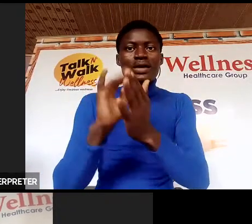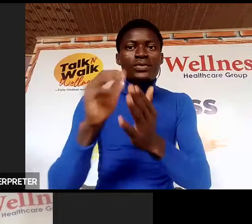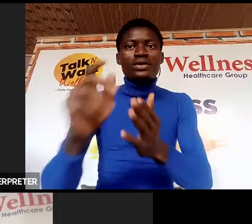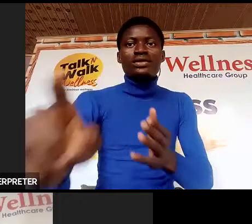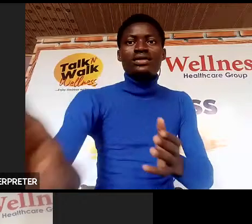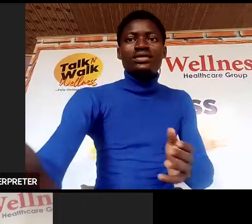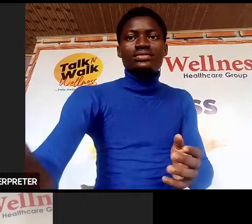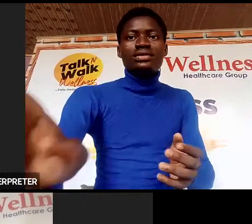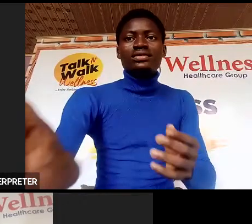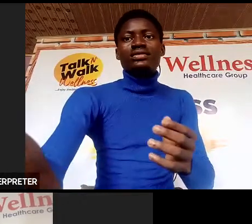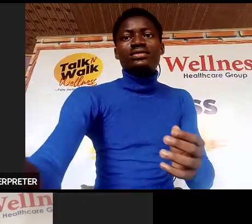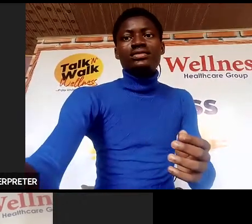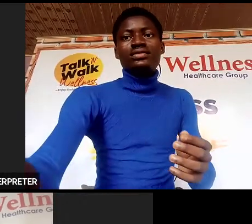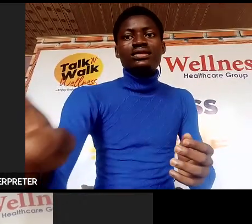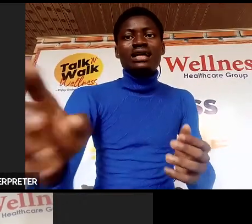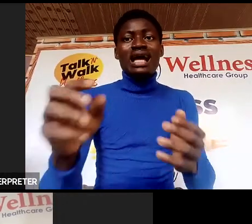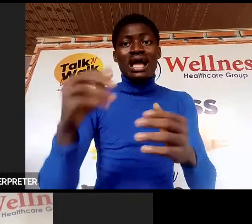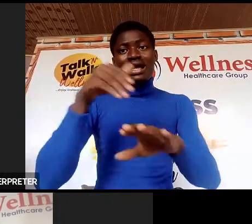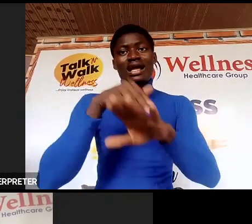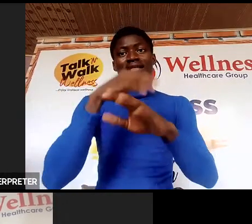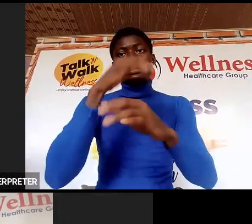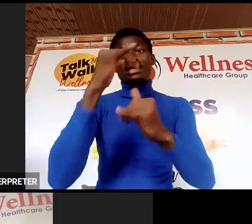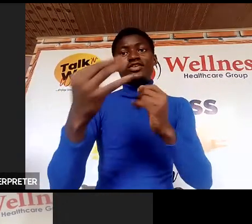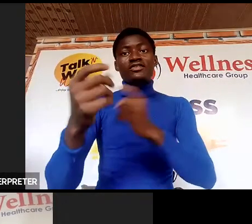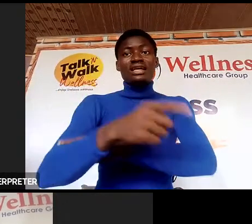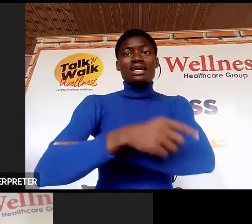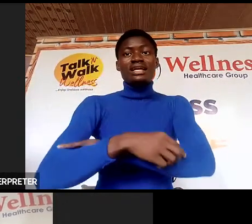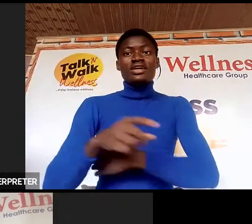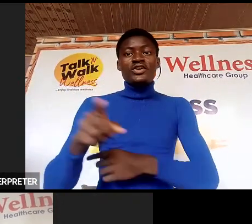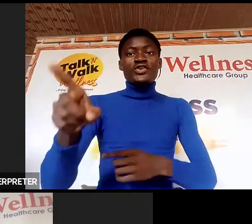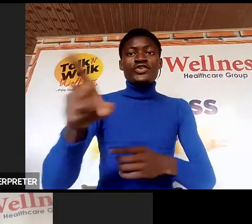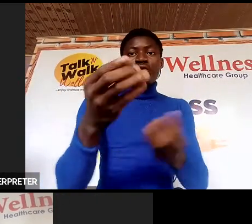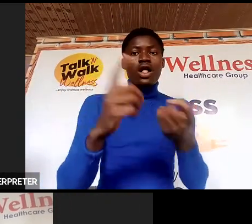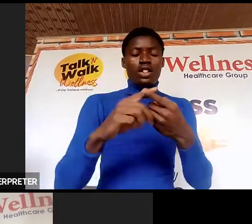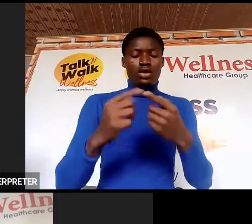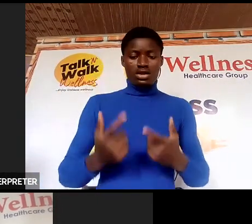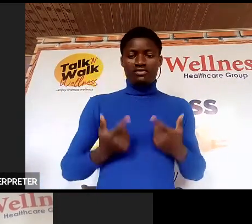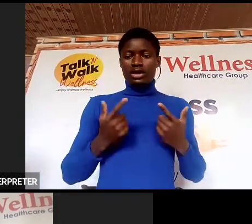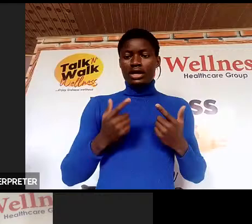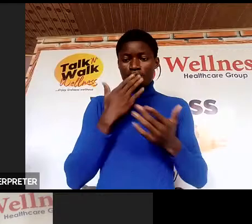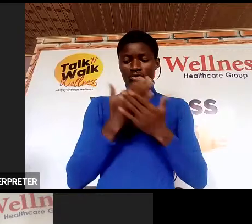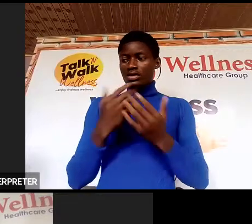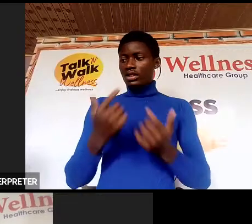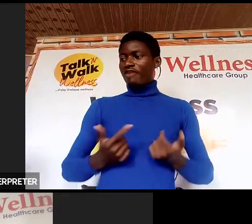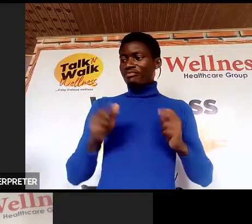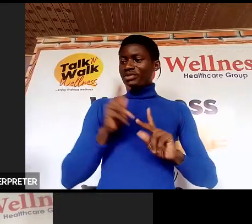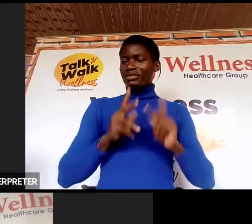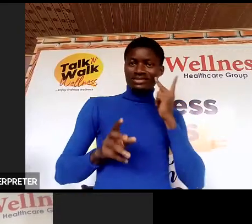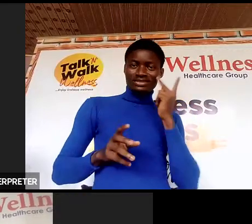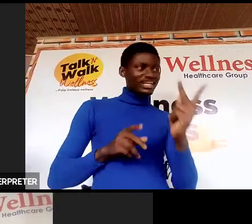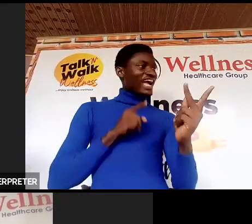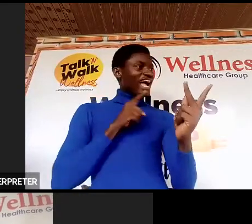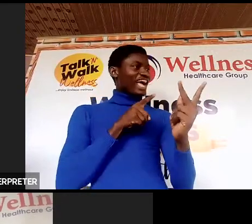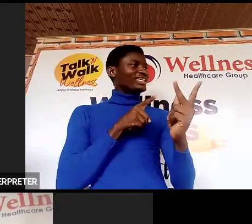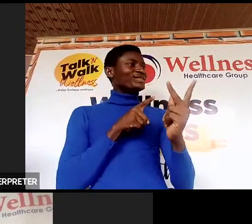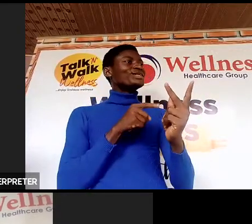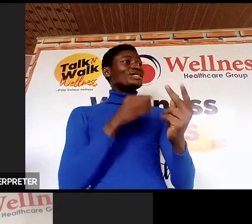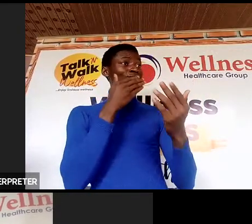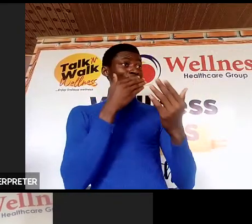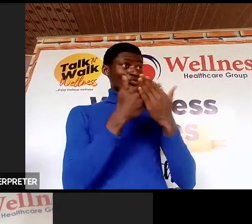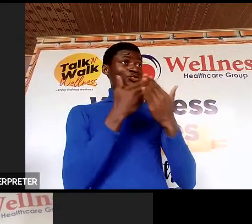at the end of the day, you want to live a life that people will see and then know that indeed you are worthwhile. So I